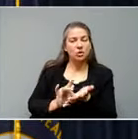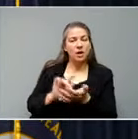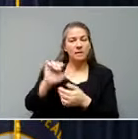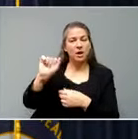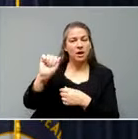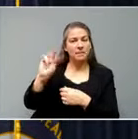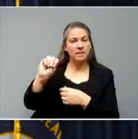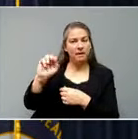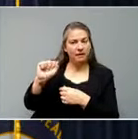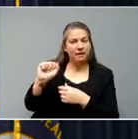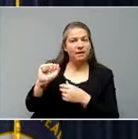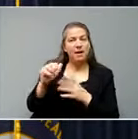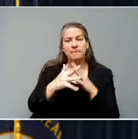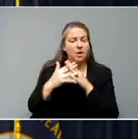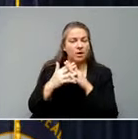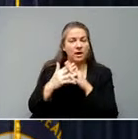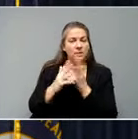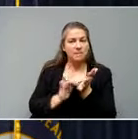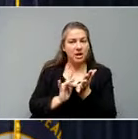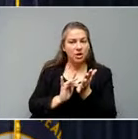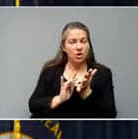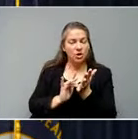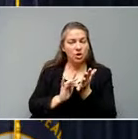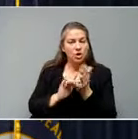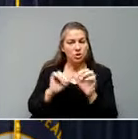combat misinformation by their